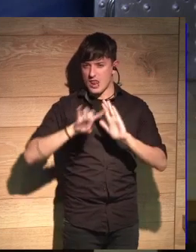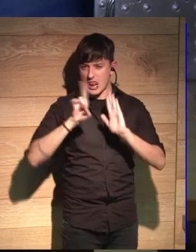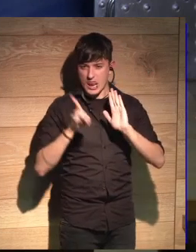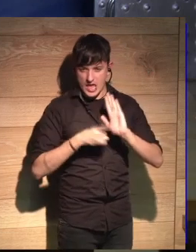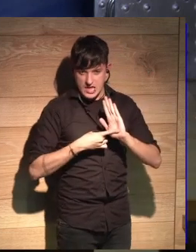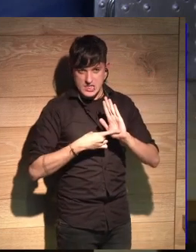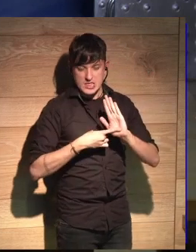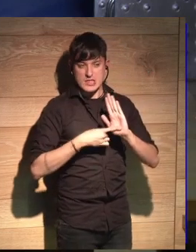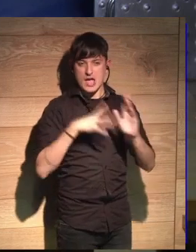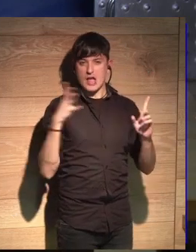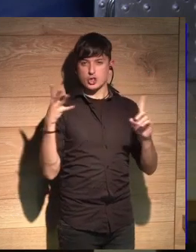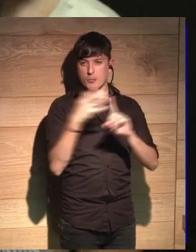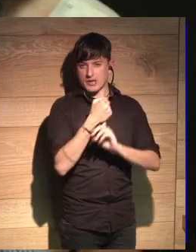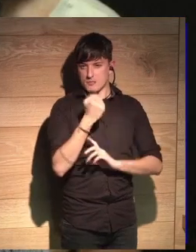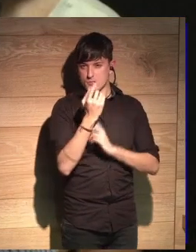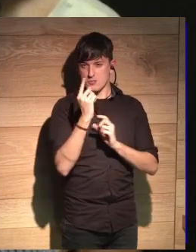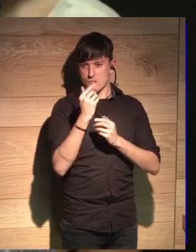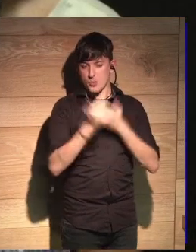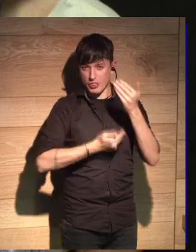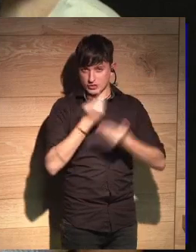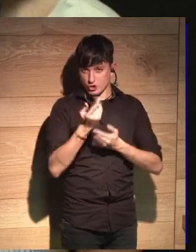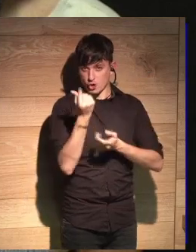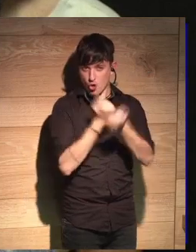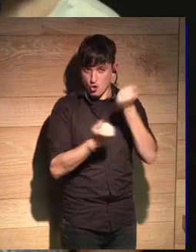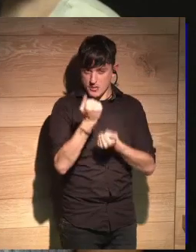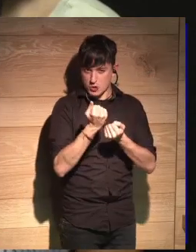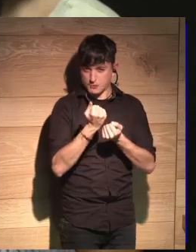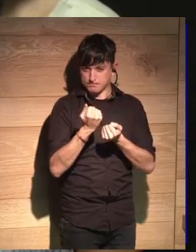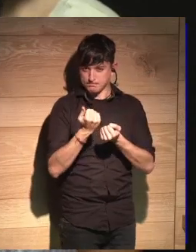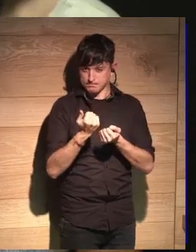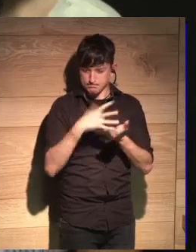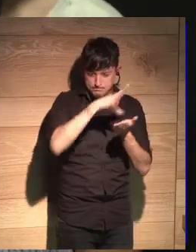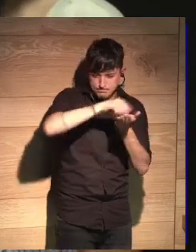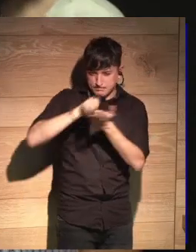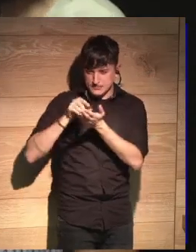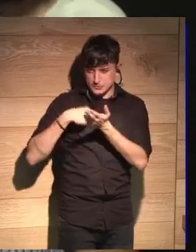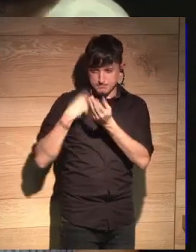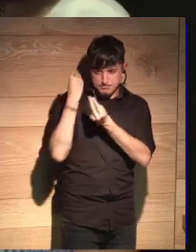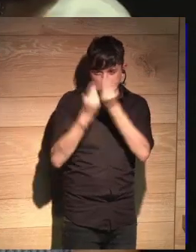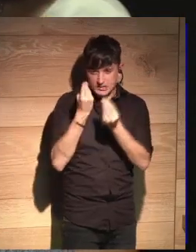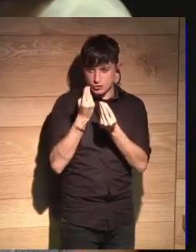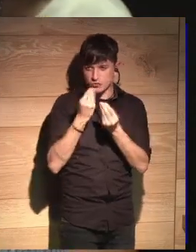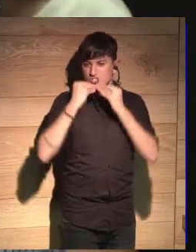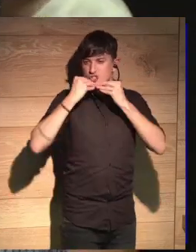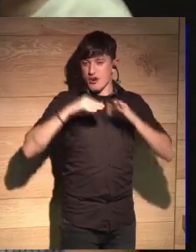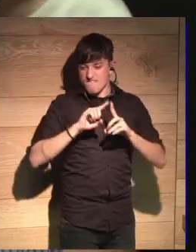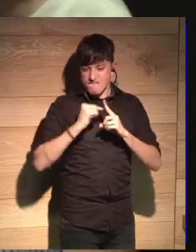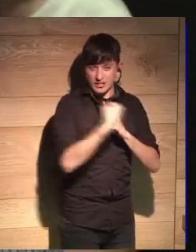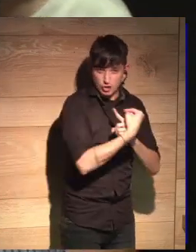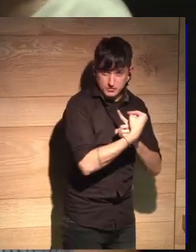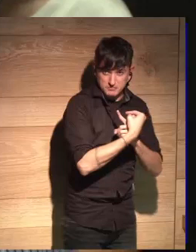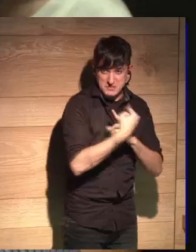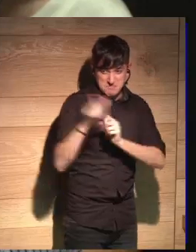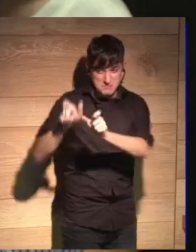Steel, and the Law of Entropy, and Richard Dawkins have led me to think about a history